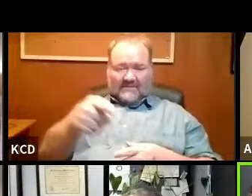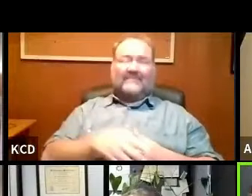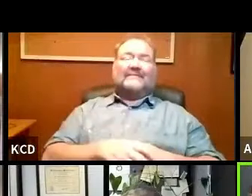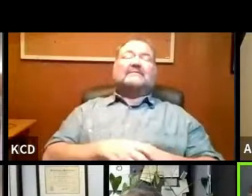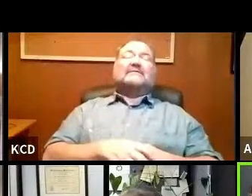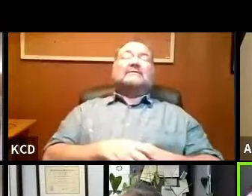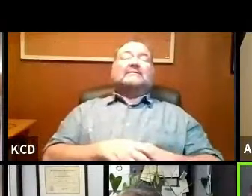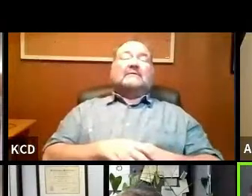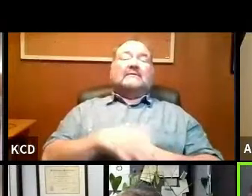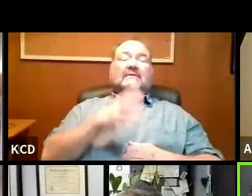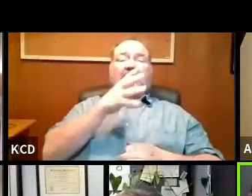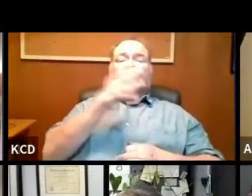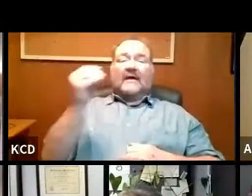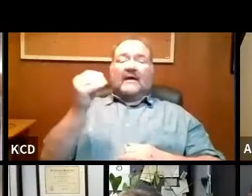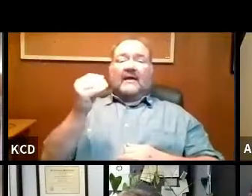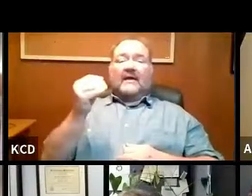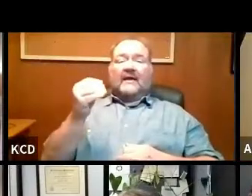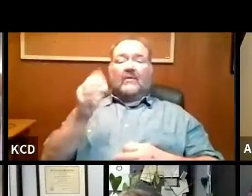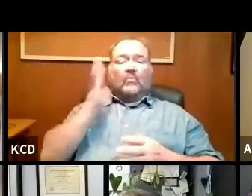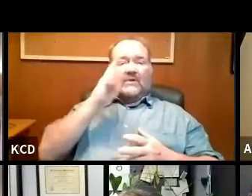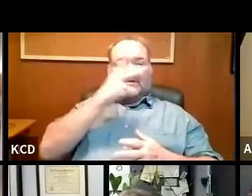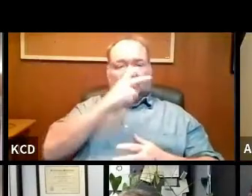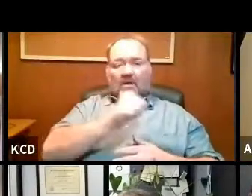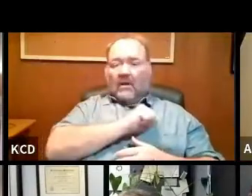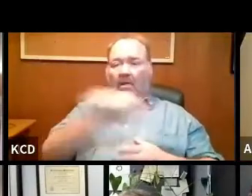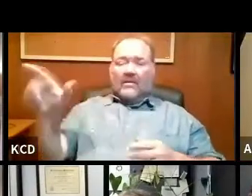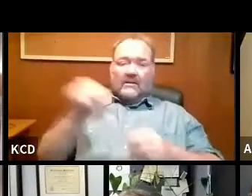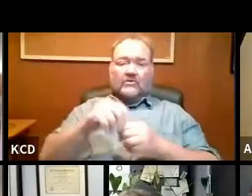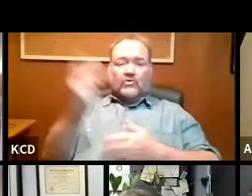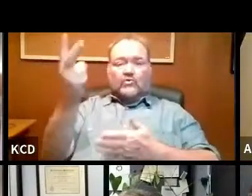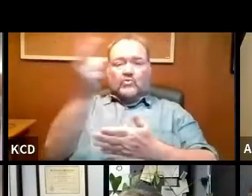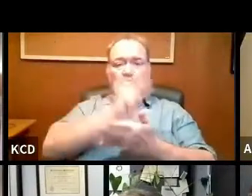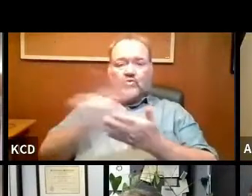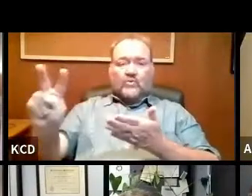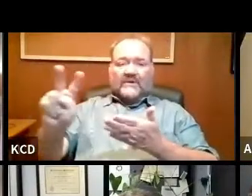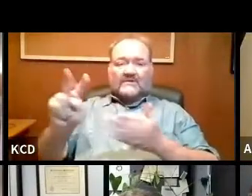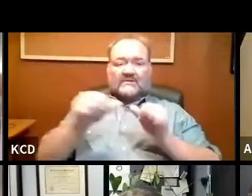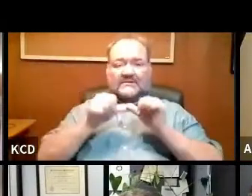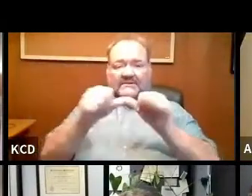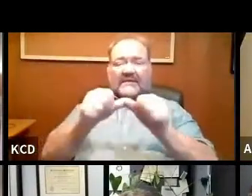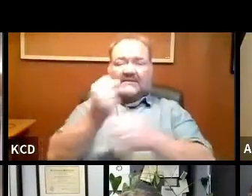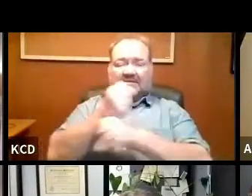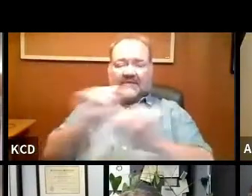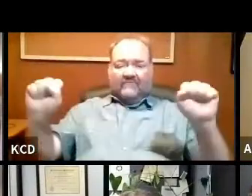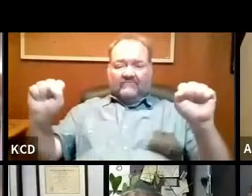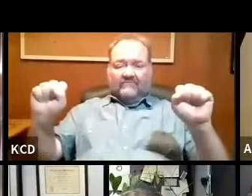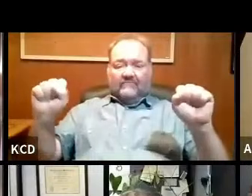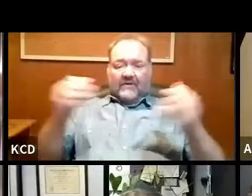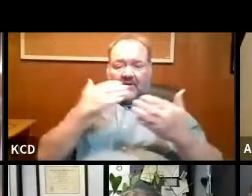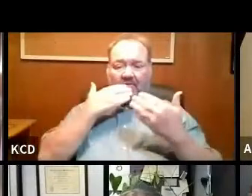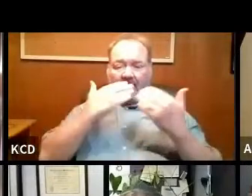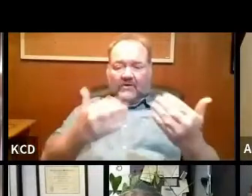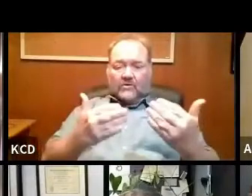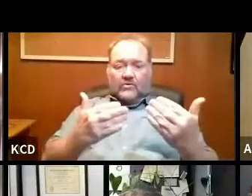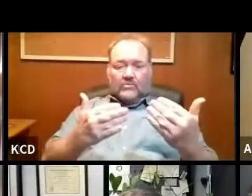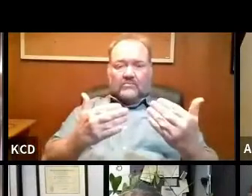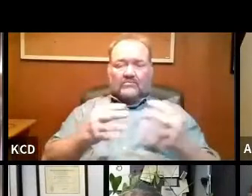favor. We'll see you all in 2 weeks. Stay safe. Thank you.